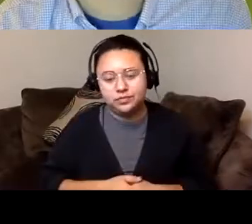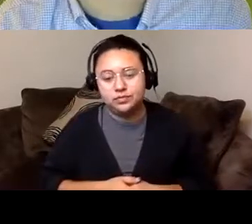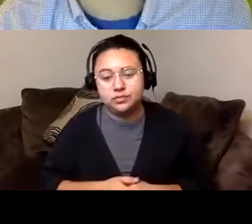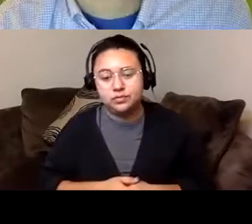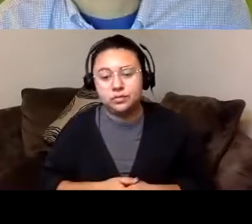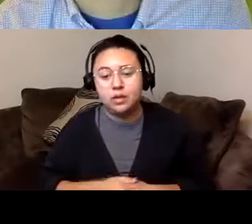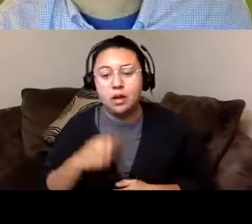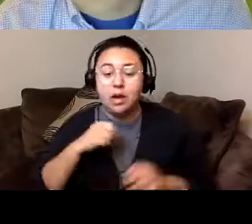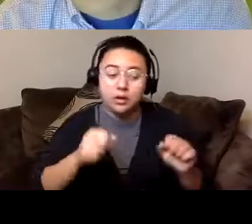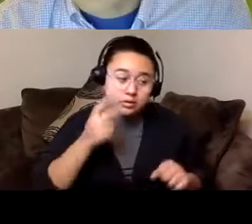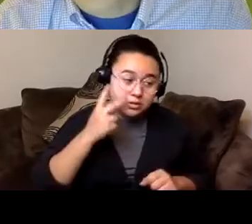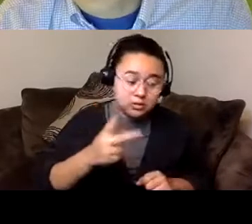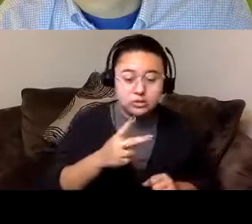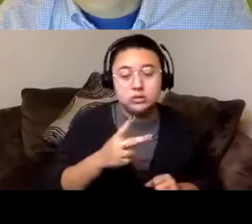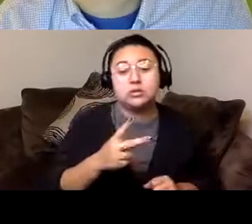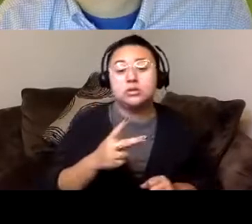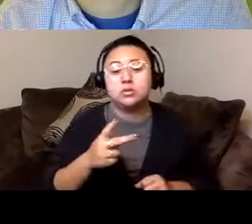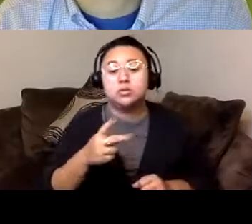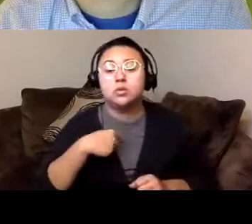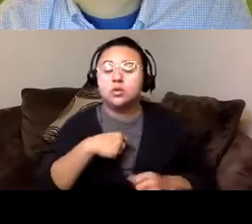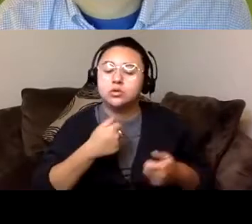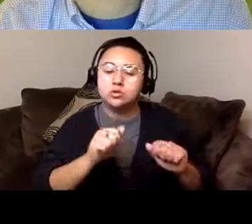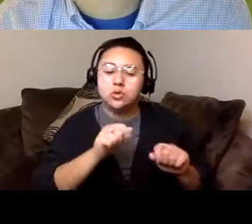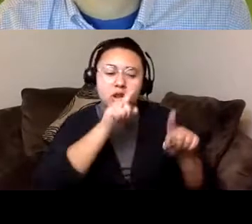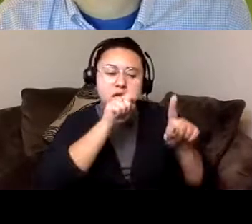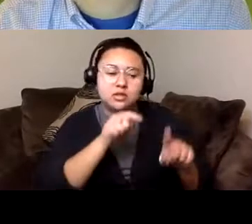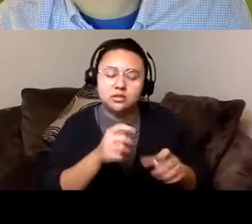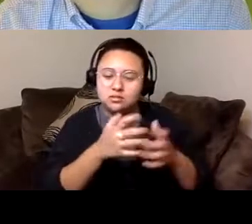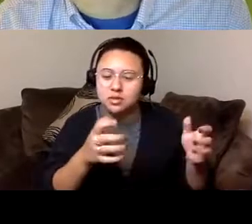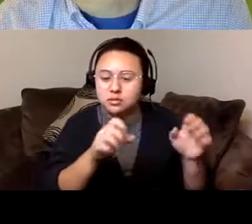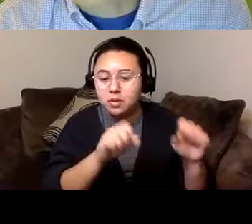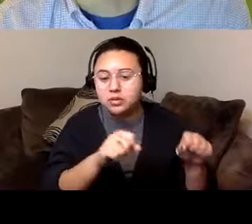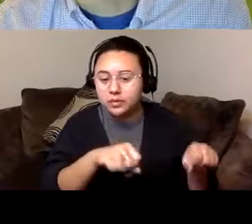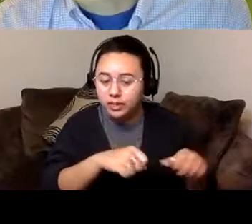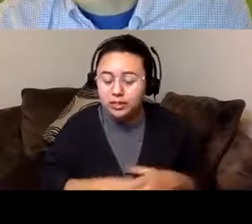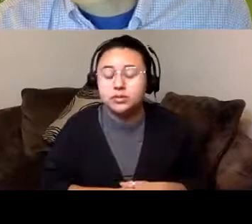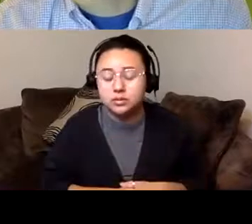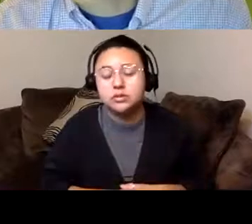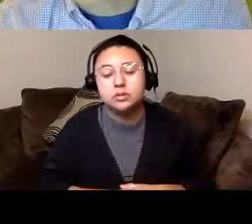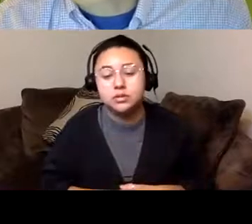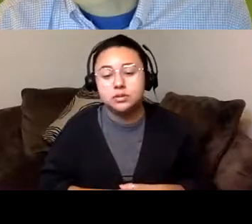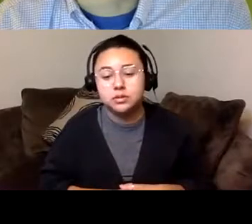So I can see it and we'll try to get to as many of those questions as possible.